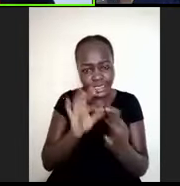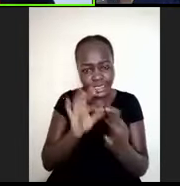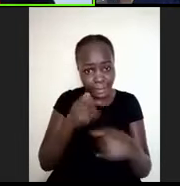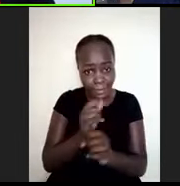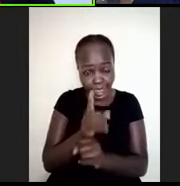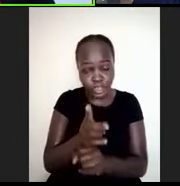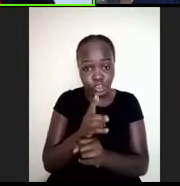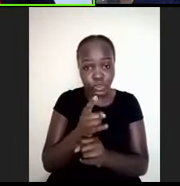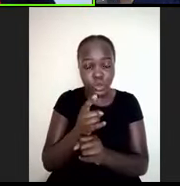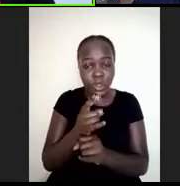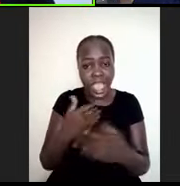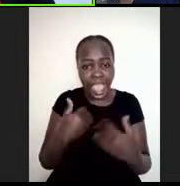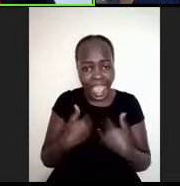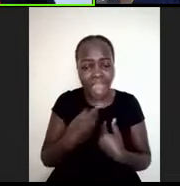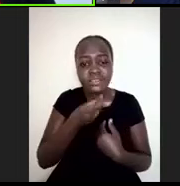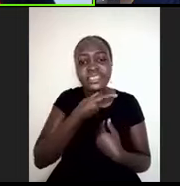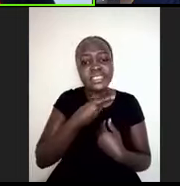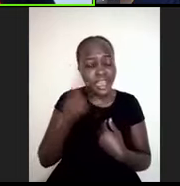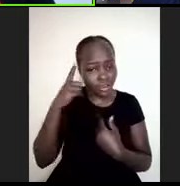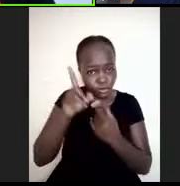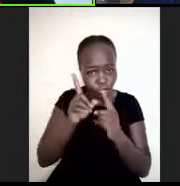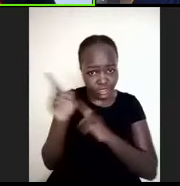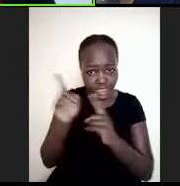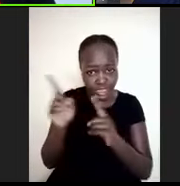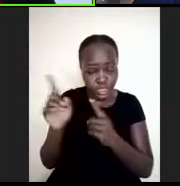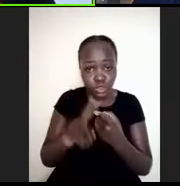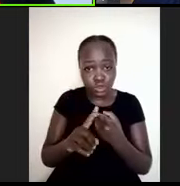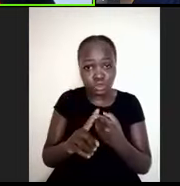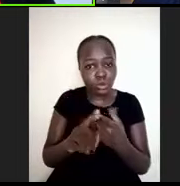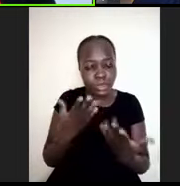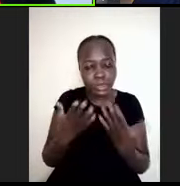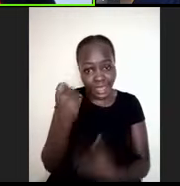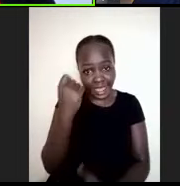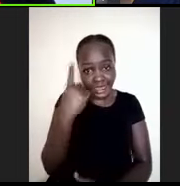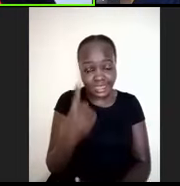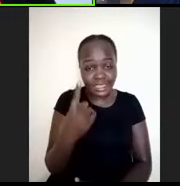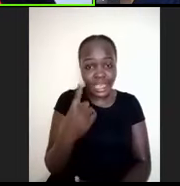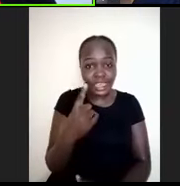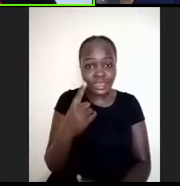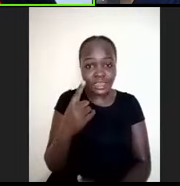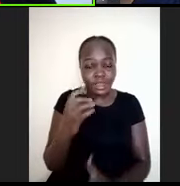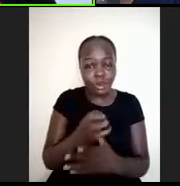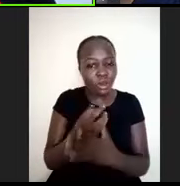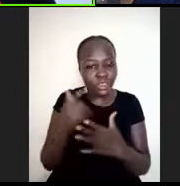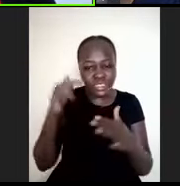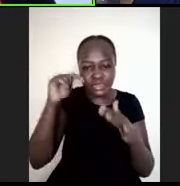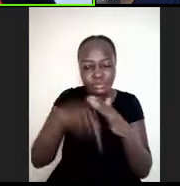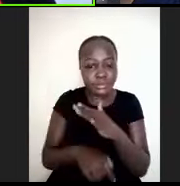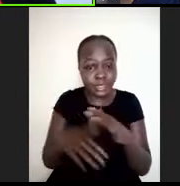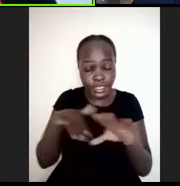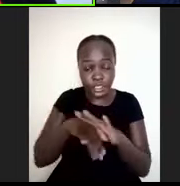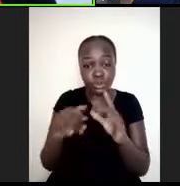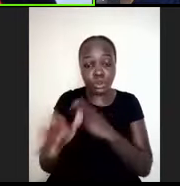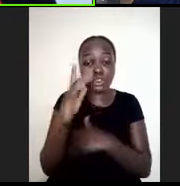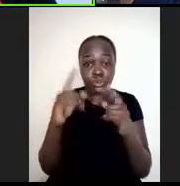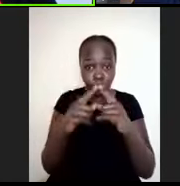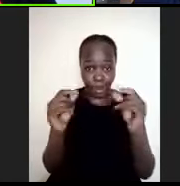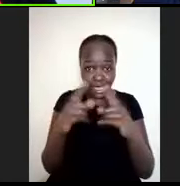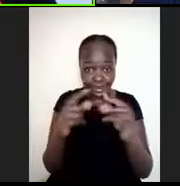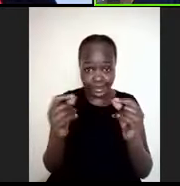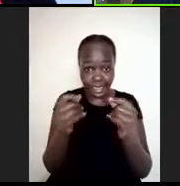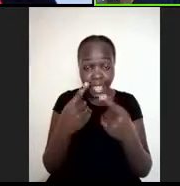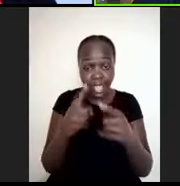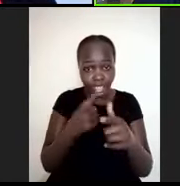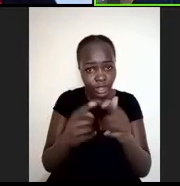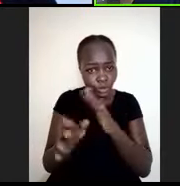get into this journey of wanting to just understand more, dig more into God's word, and then get to a point